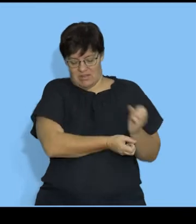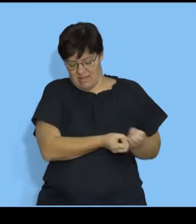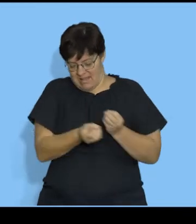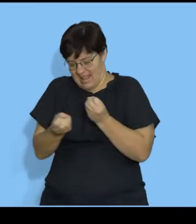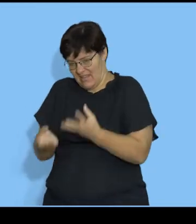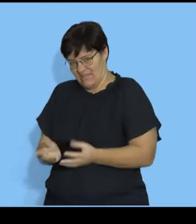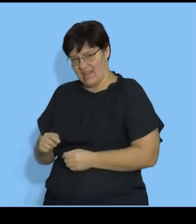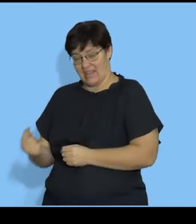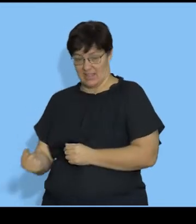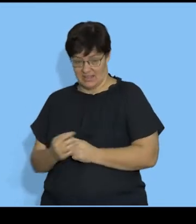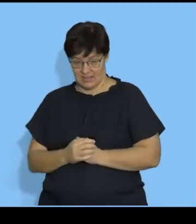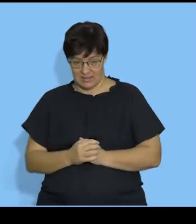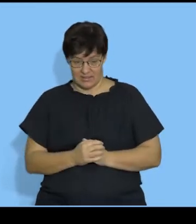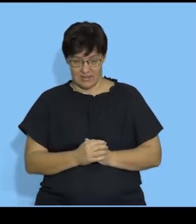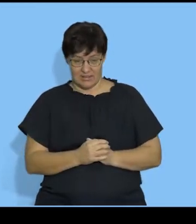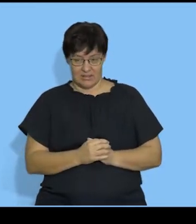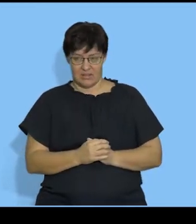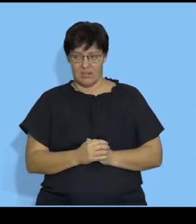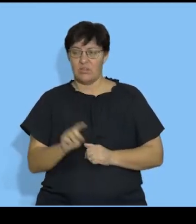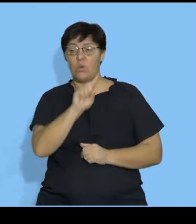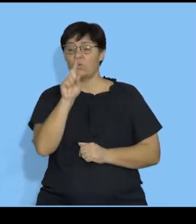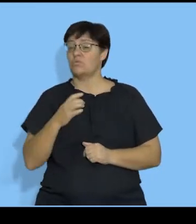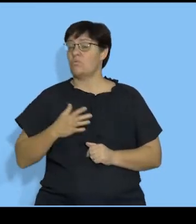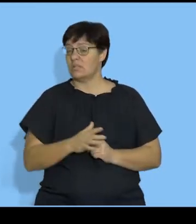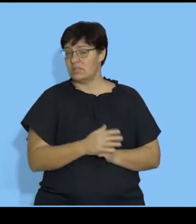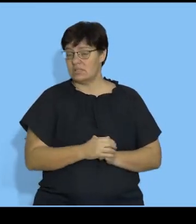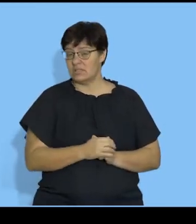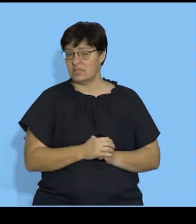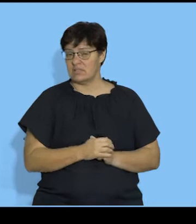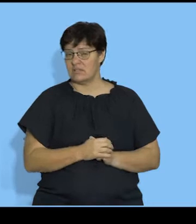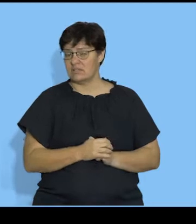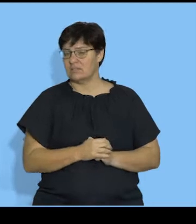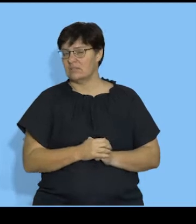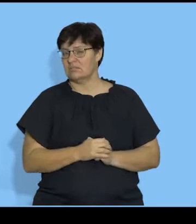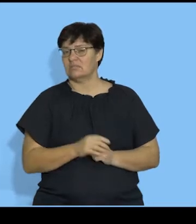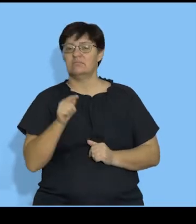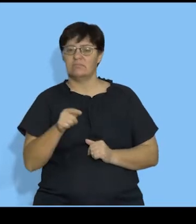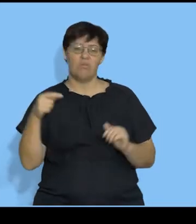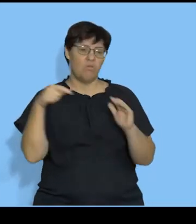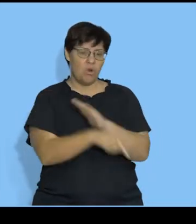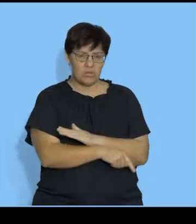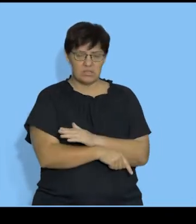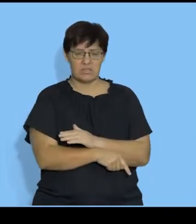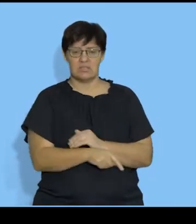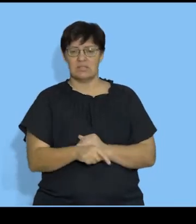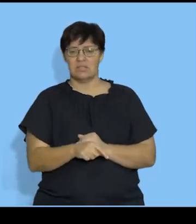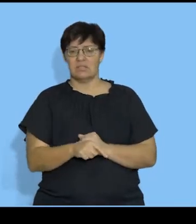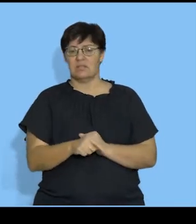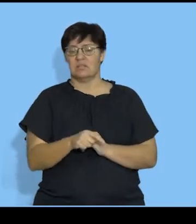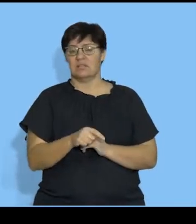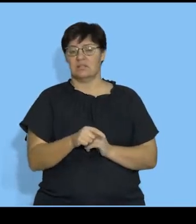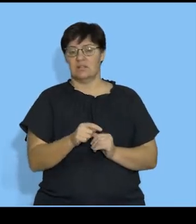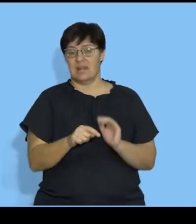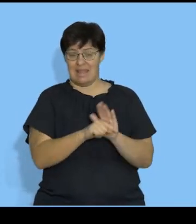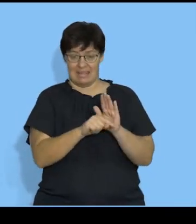the question that we want to pose at this point in time, what effect does the loss of electrons have on the overall reaction?